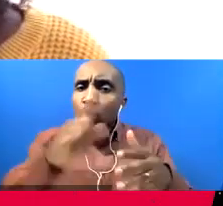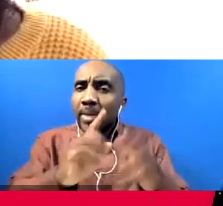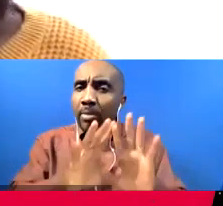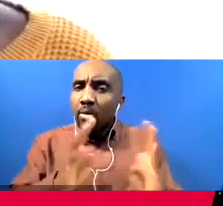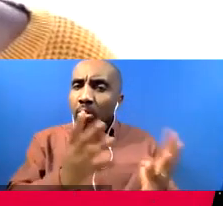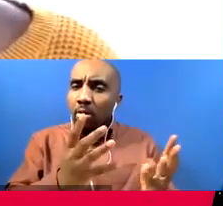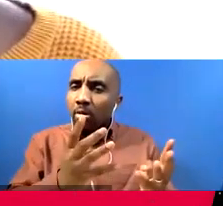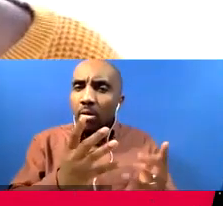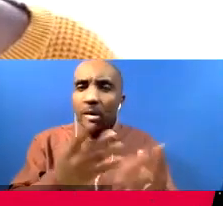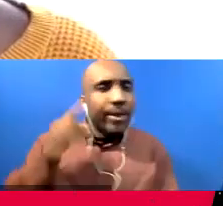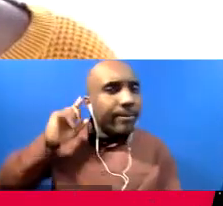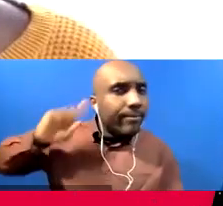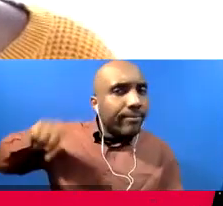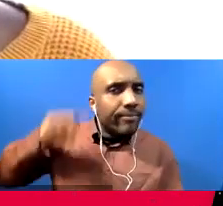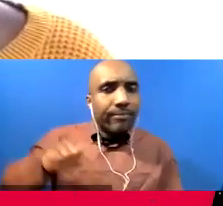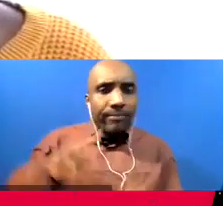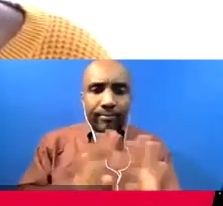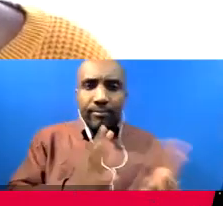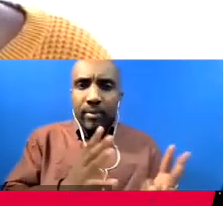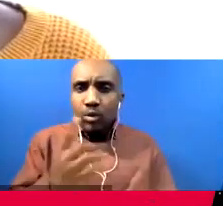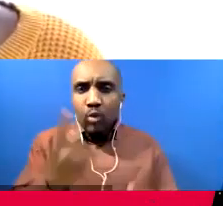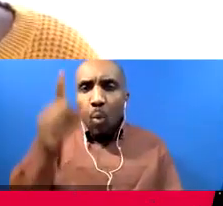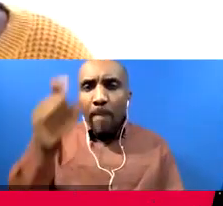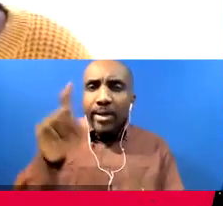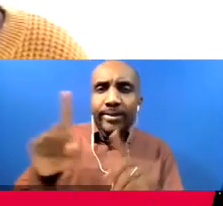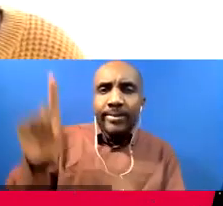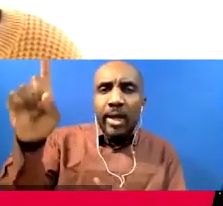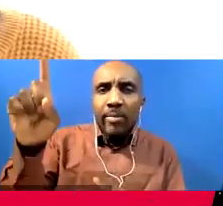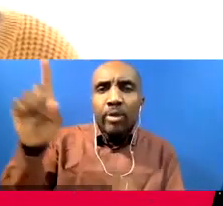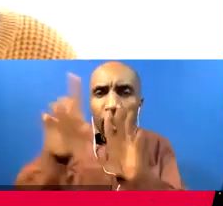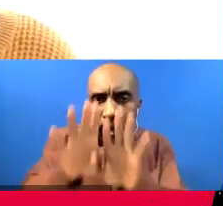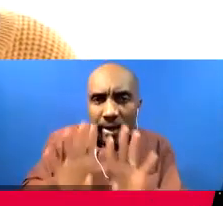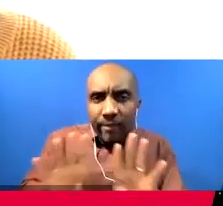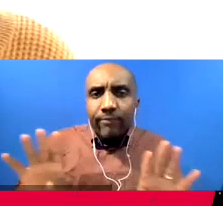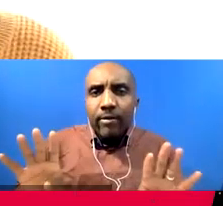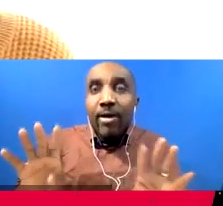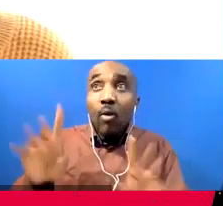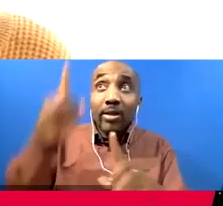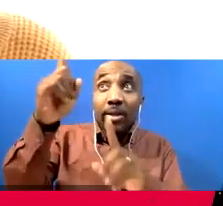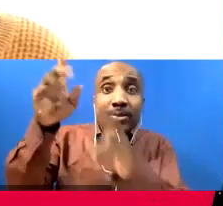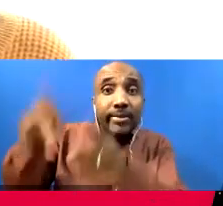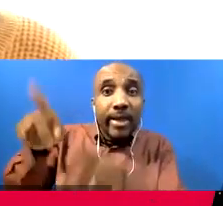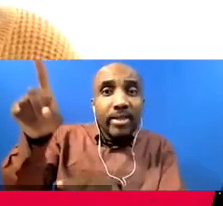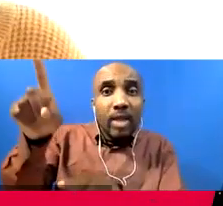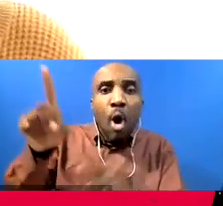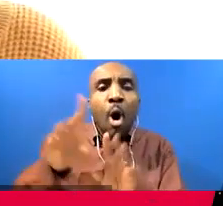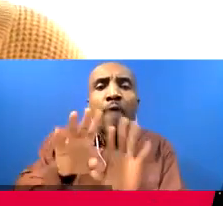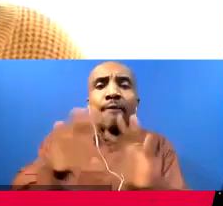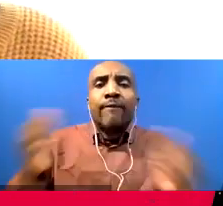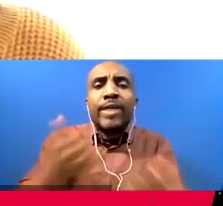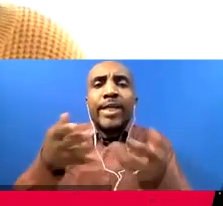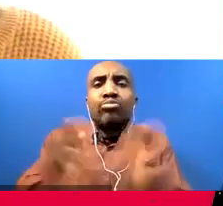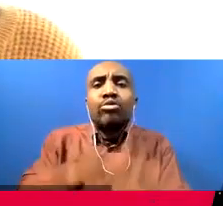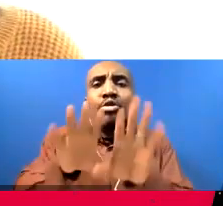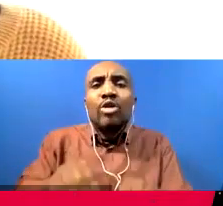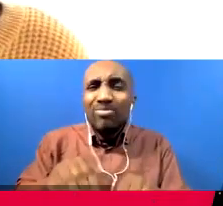I guess the grassroots aspects of these movements are kind of erased in order to make it seem like it's just one person leading the movement. And then now that they're dead, the movements are